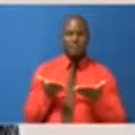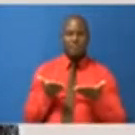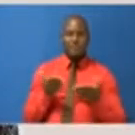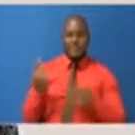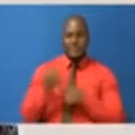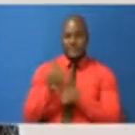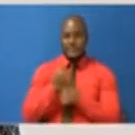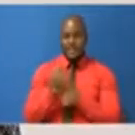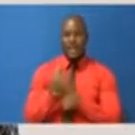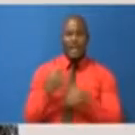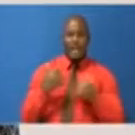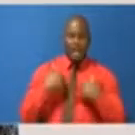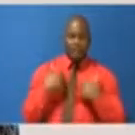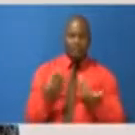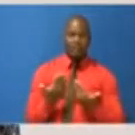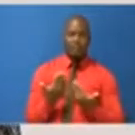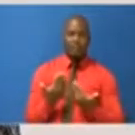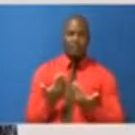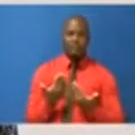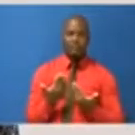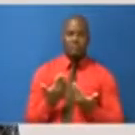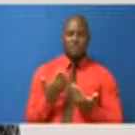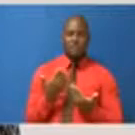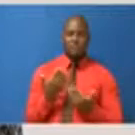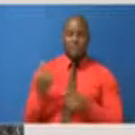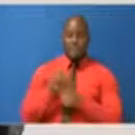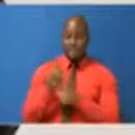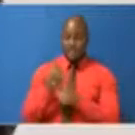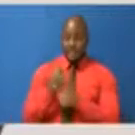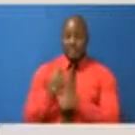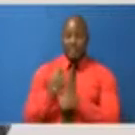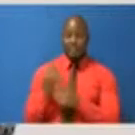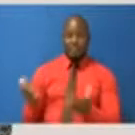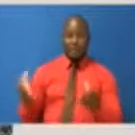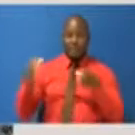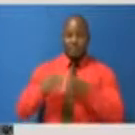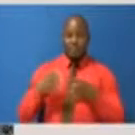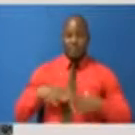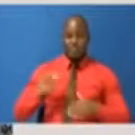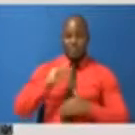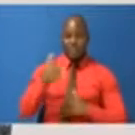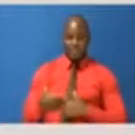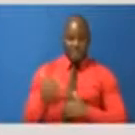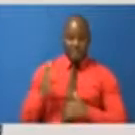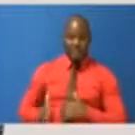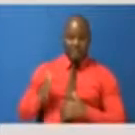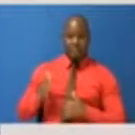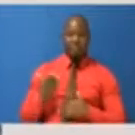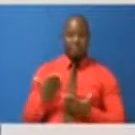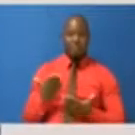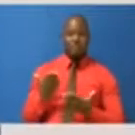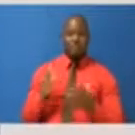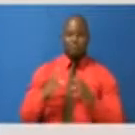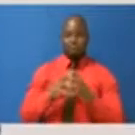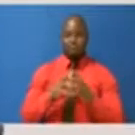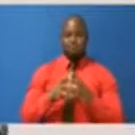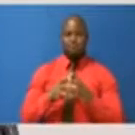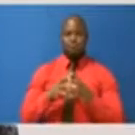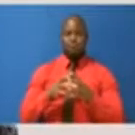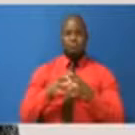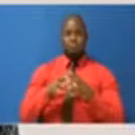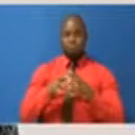trains have re trails trains bringing people to town that would decongest the